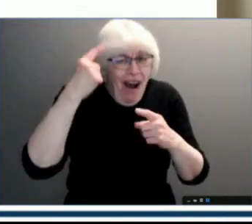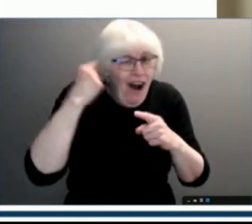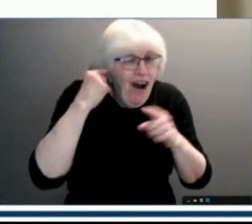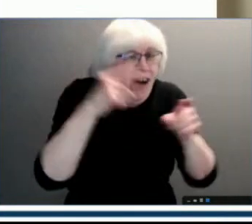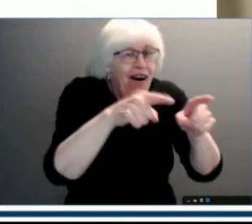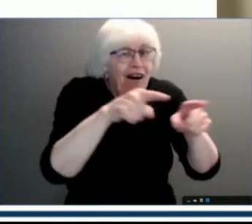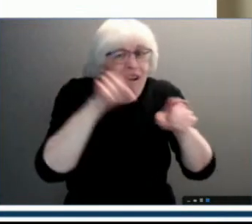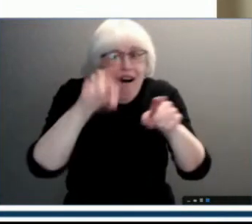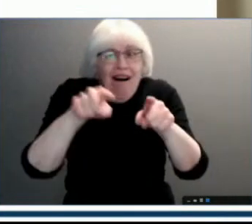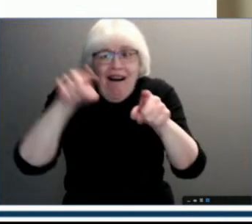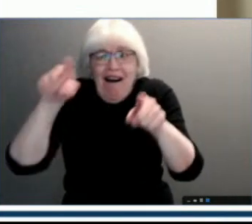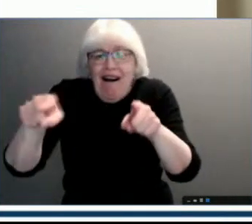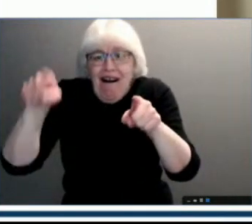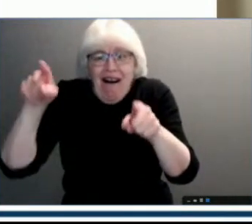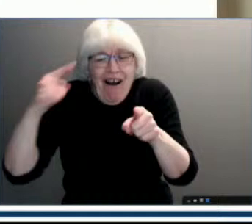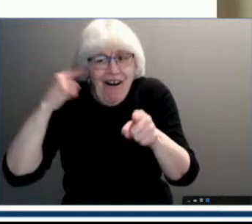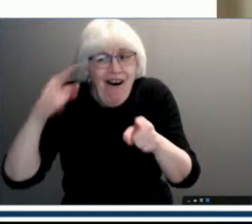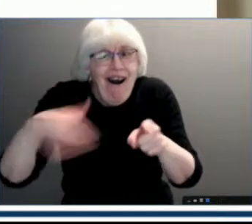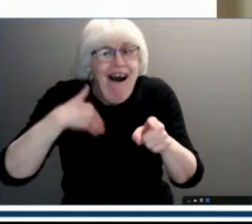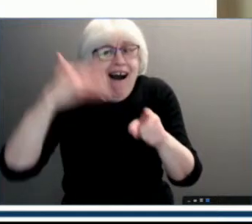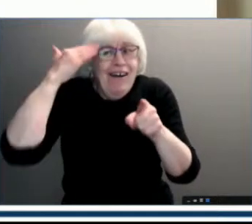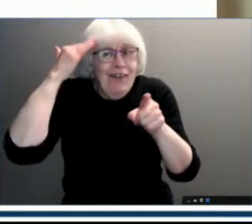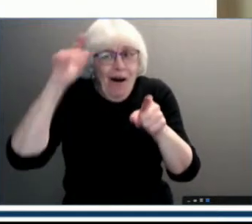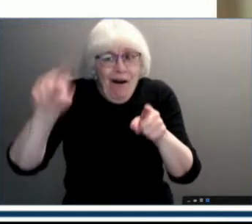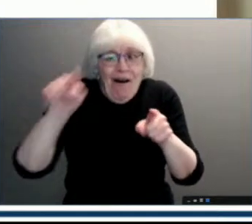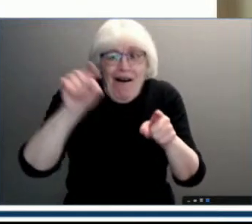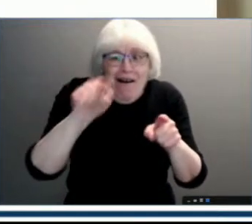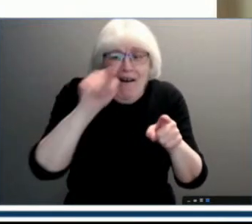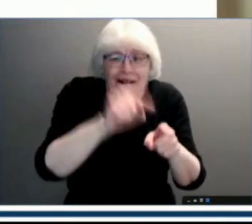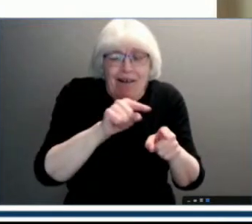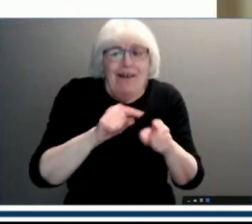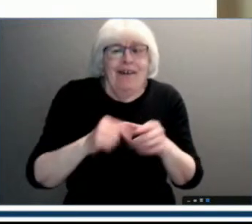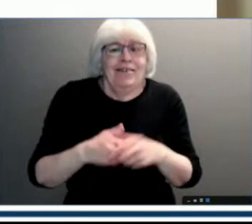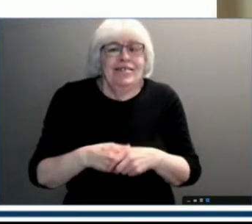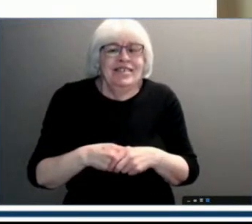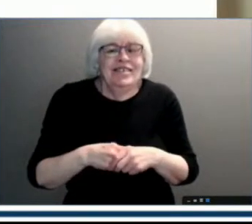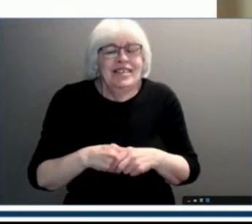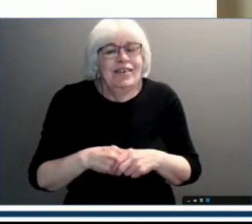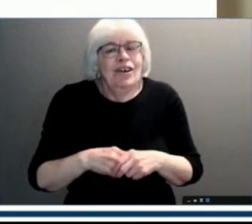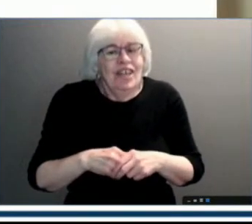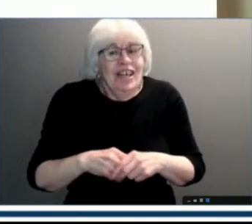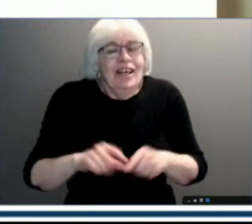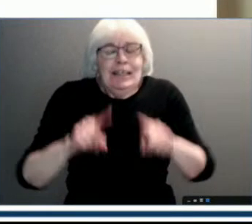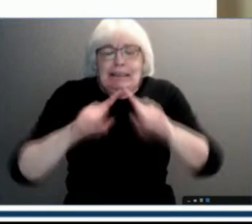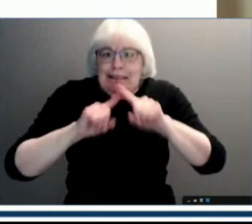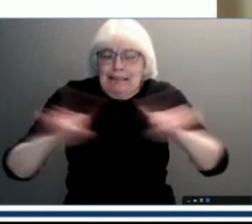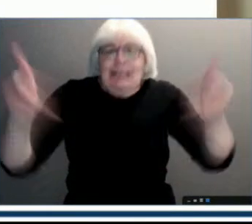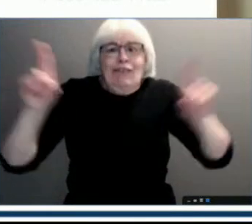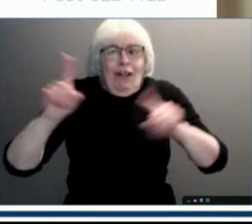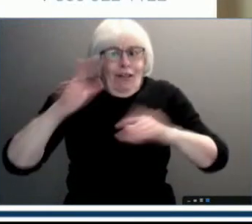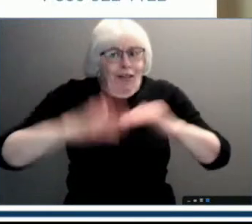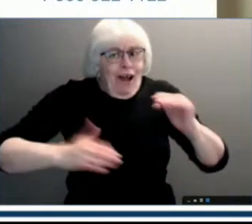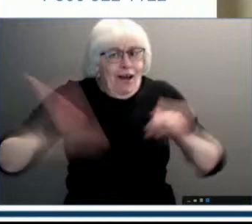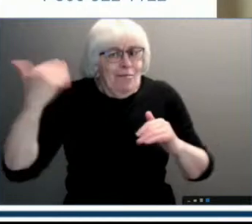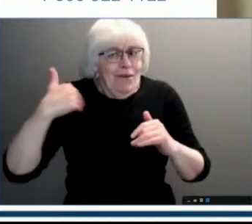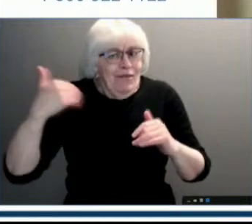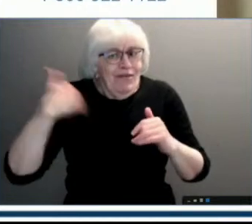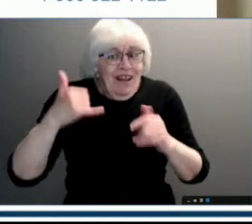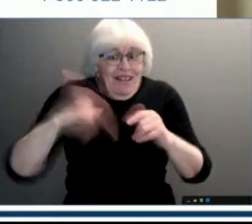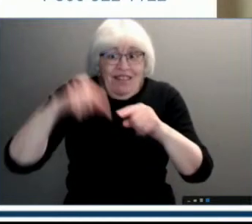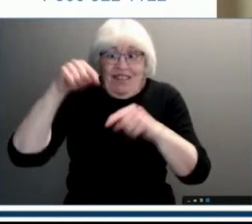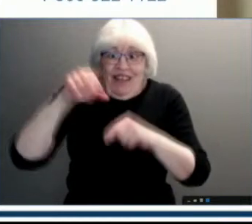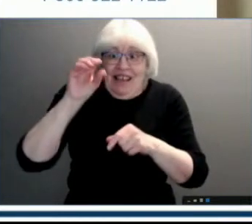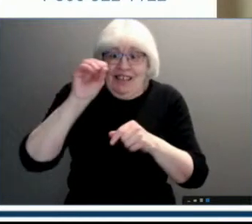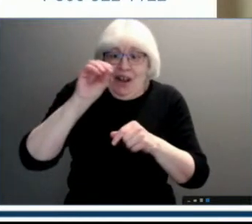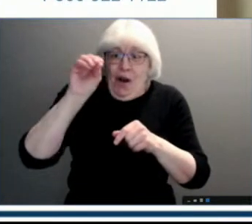themselves. It's different this time because the variant is extremely contagious. It's not just here. It's everywhere that